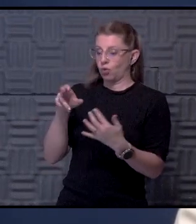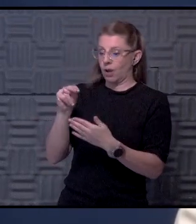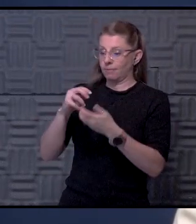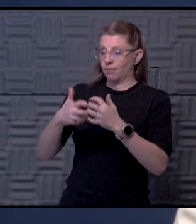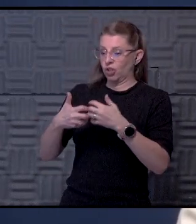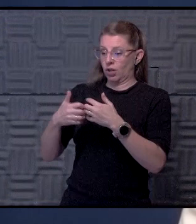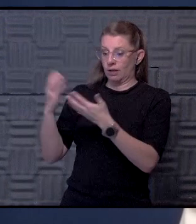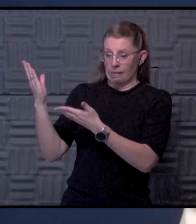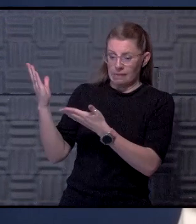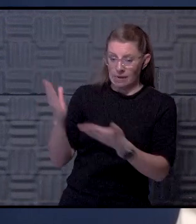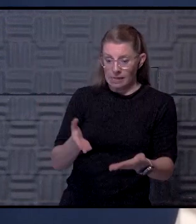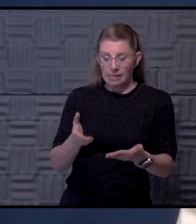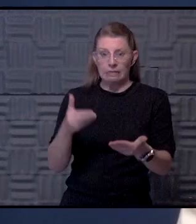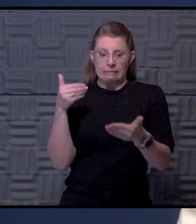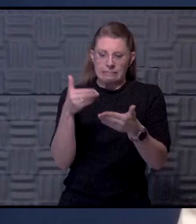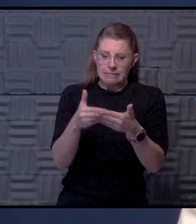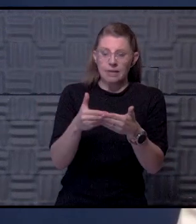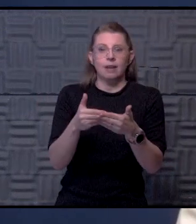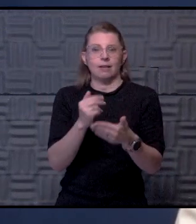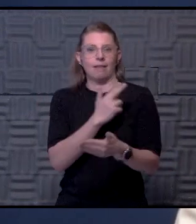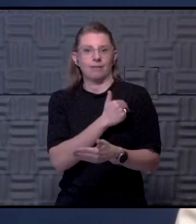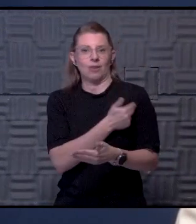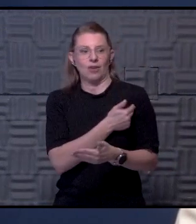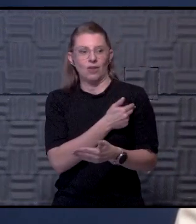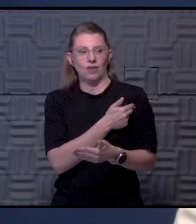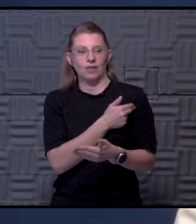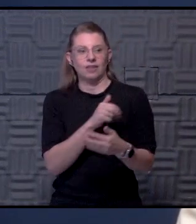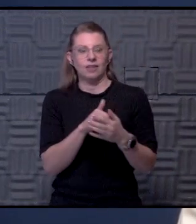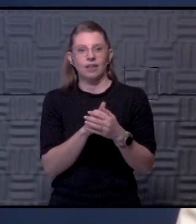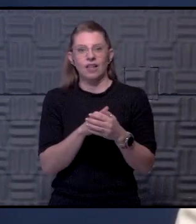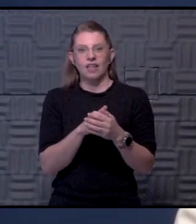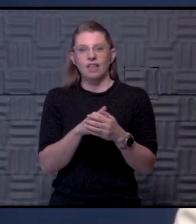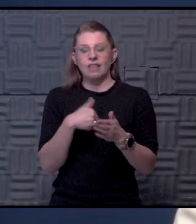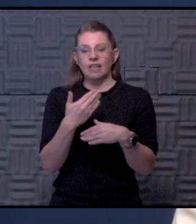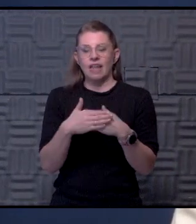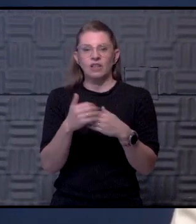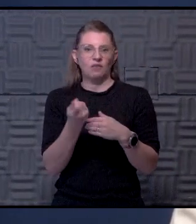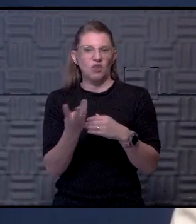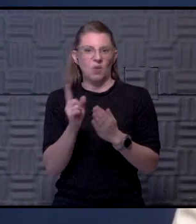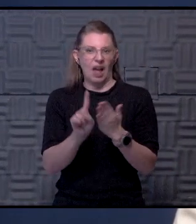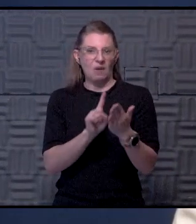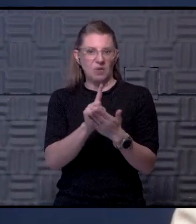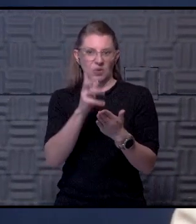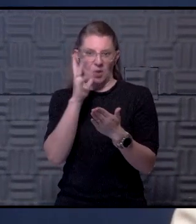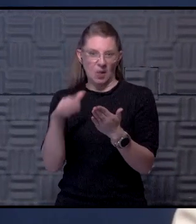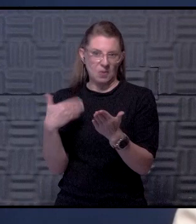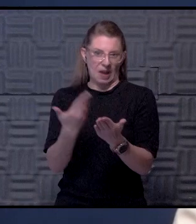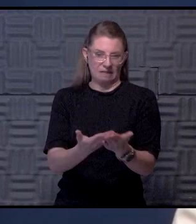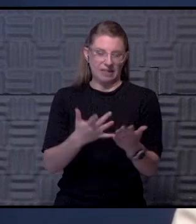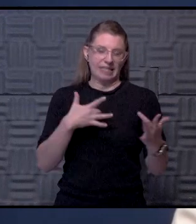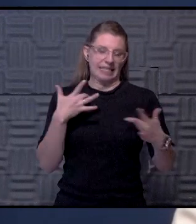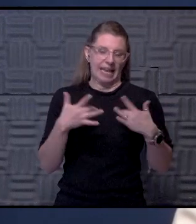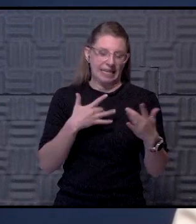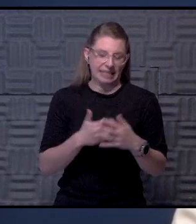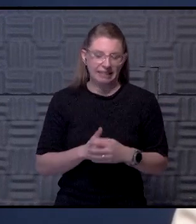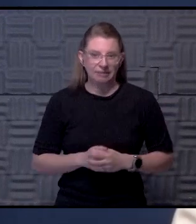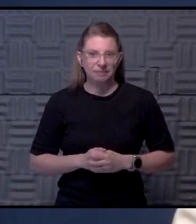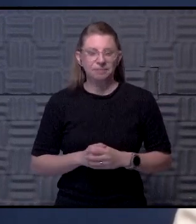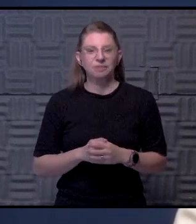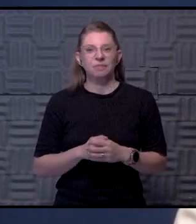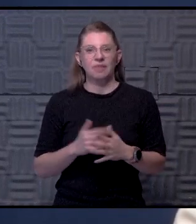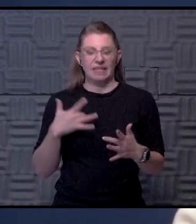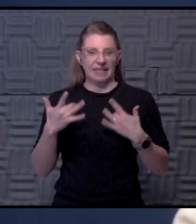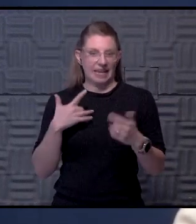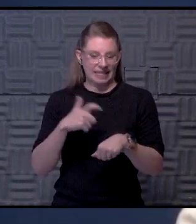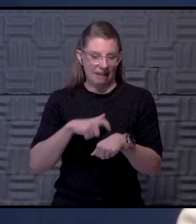right outside of the hospital as we speak in the next few hours. So it's a very exciting time